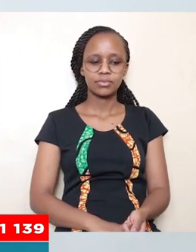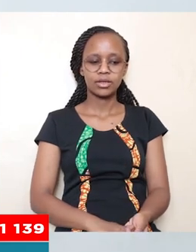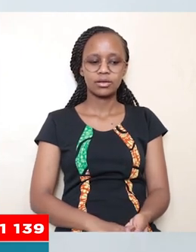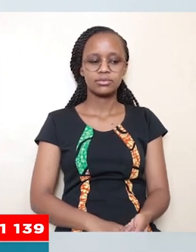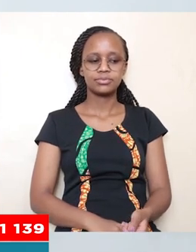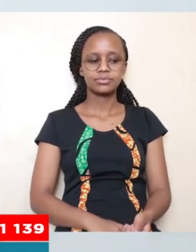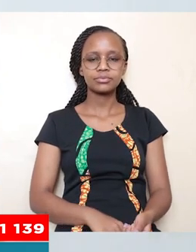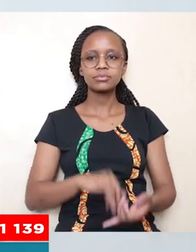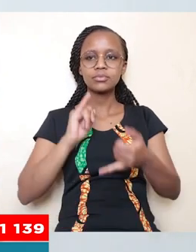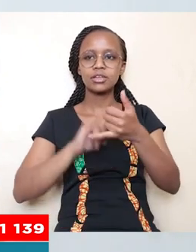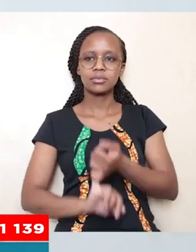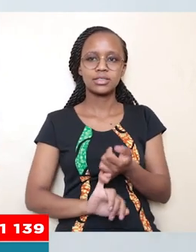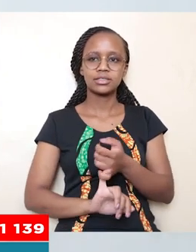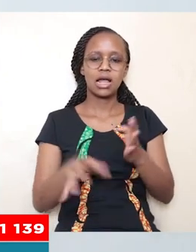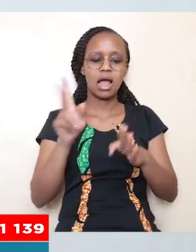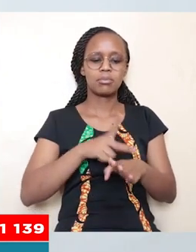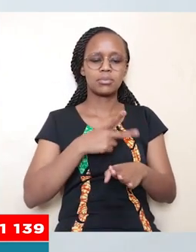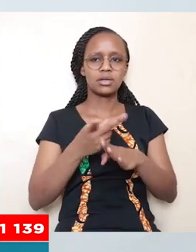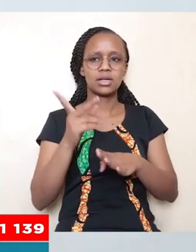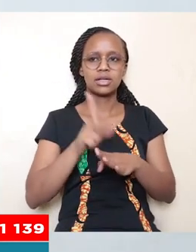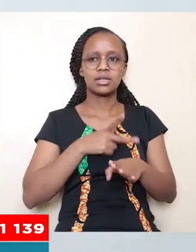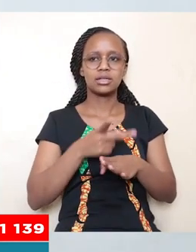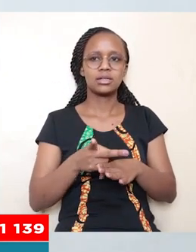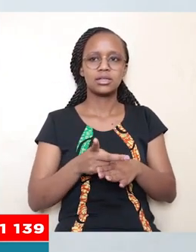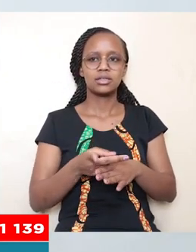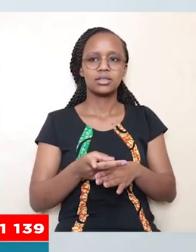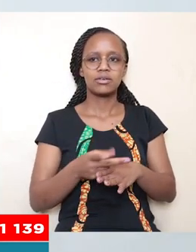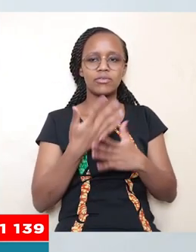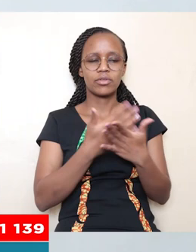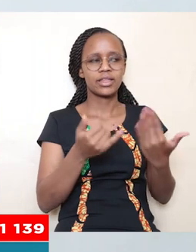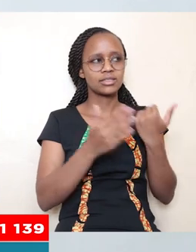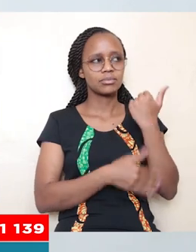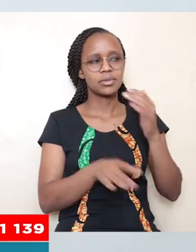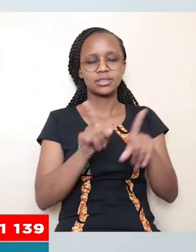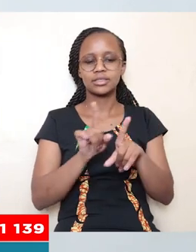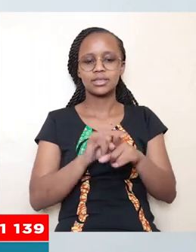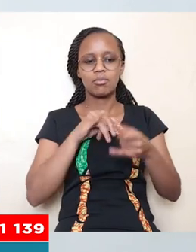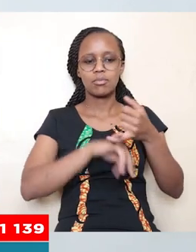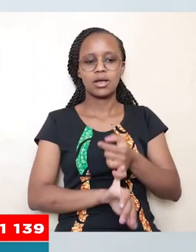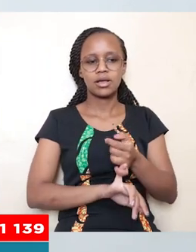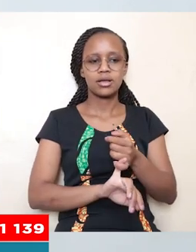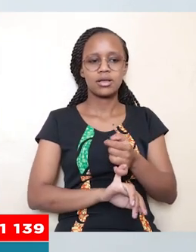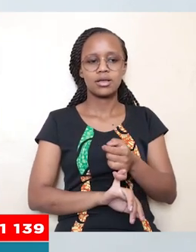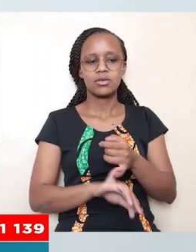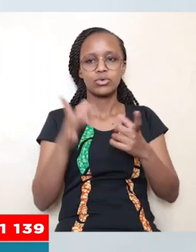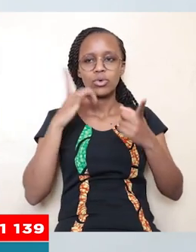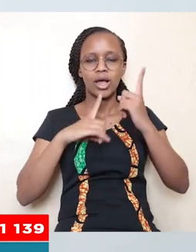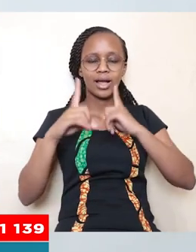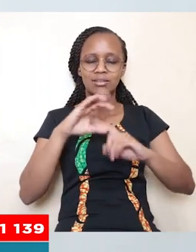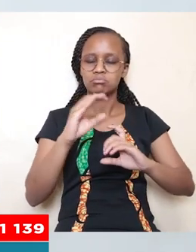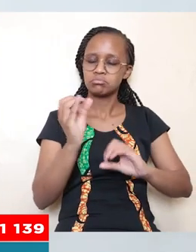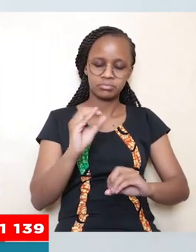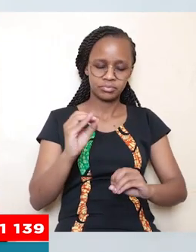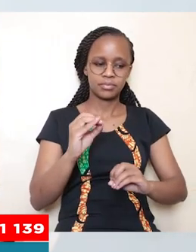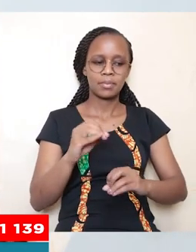Marriage is not a rehearsal for perpetual damnation. You are not in marriage for tears. You